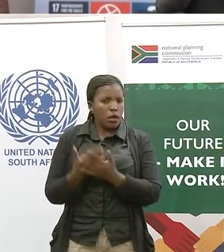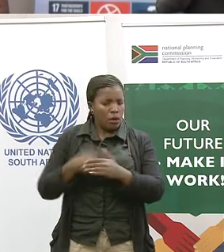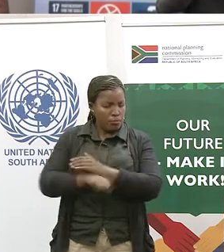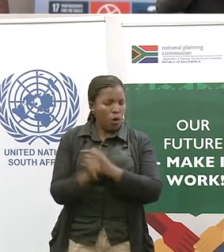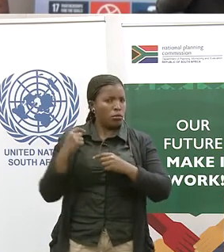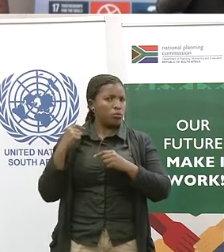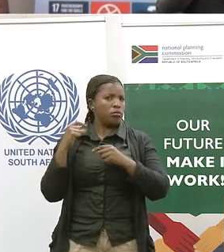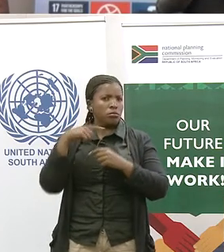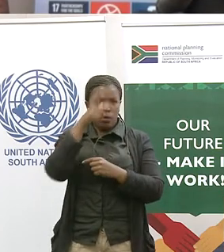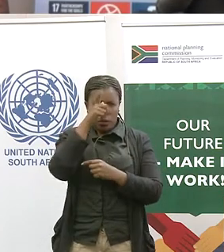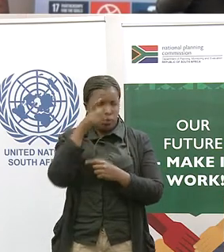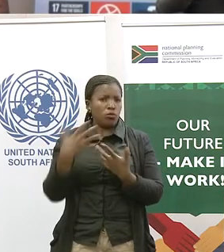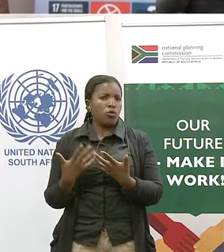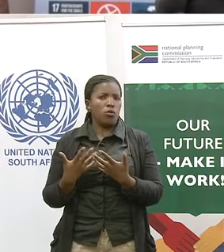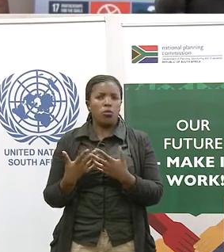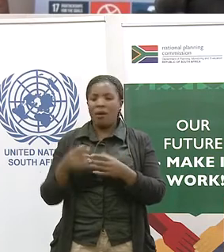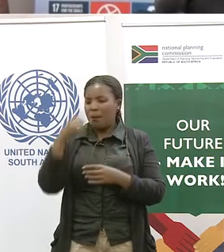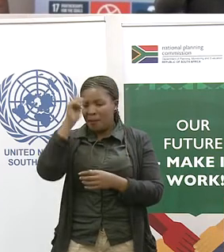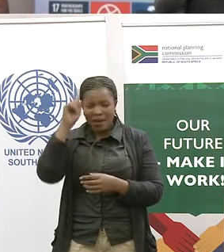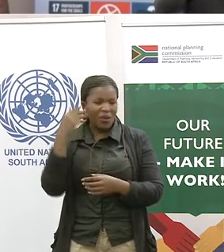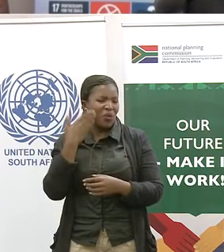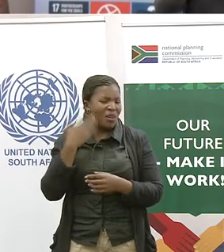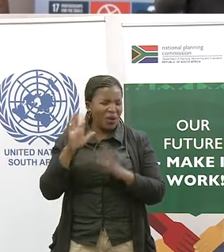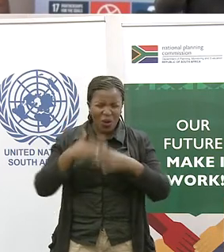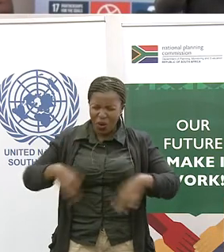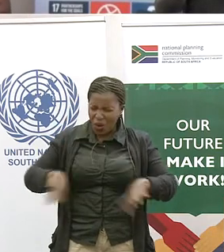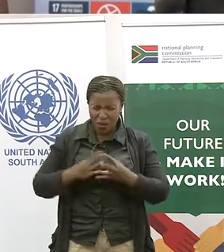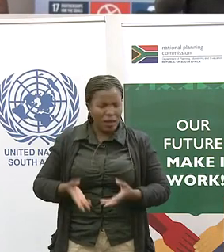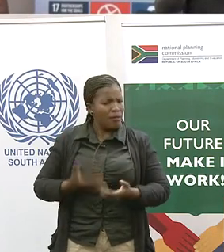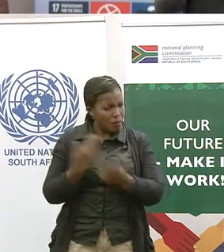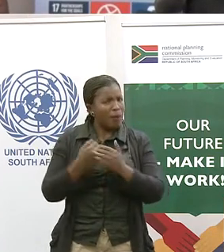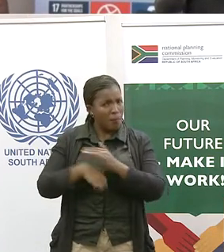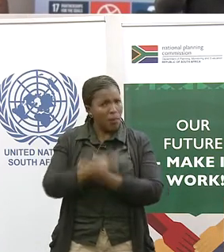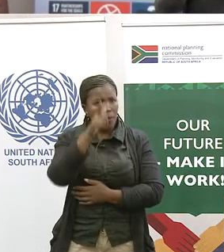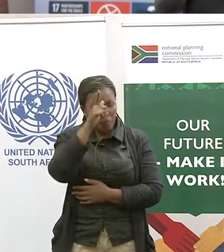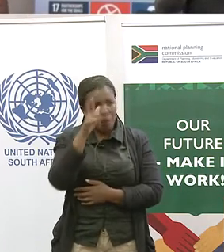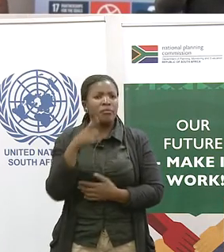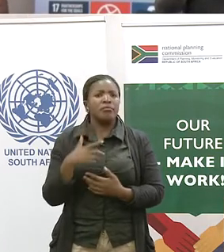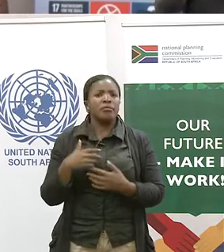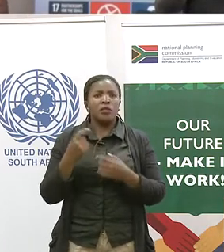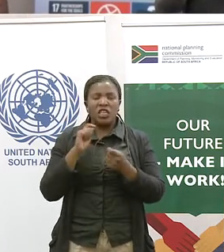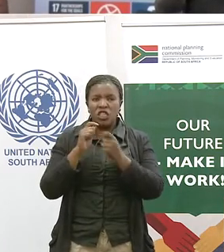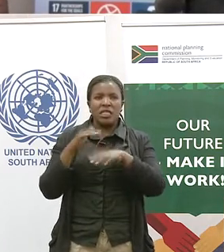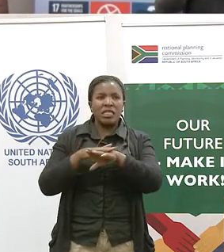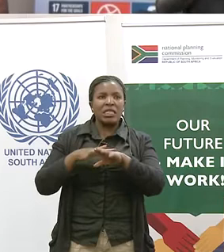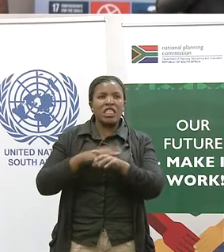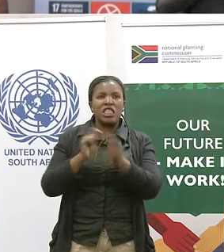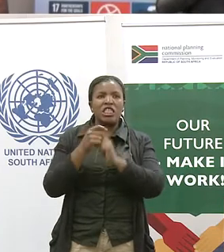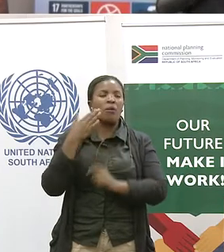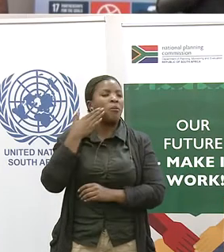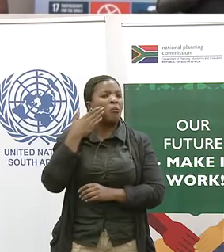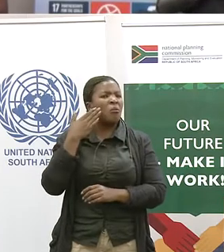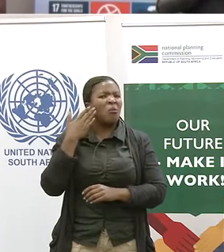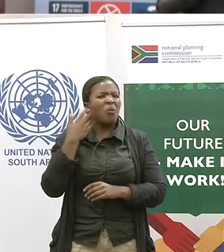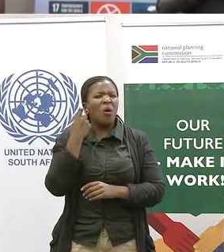different variation, and there are 11 types of albinism. So it manifests in different ways. But I thought,